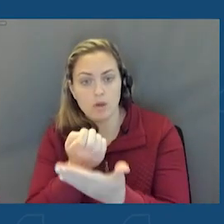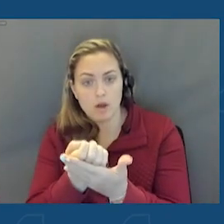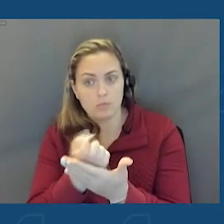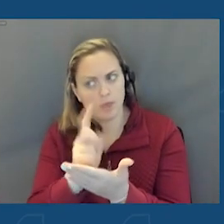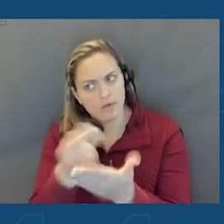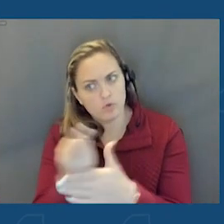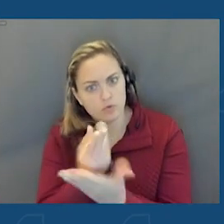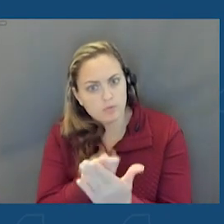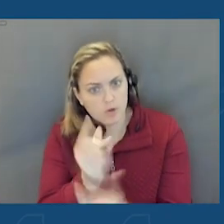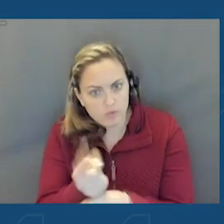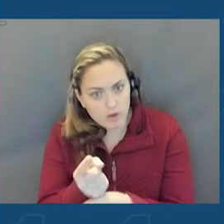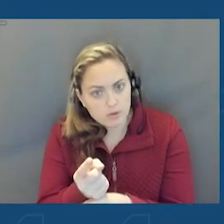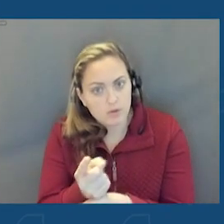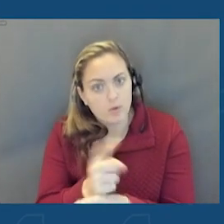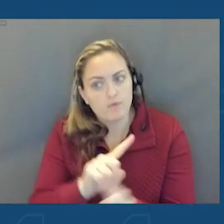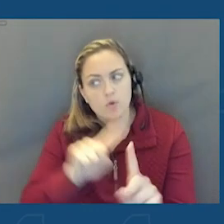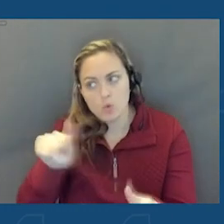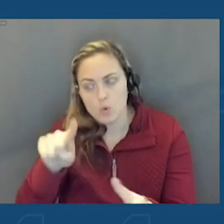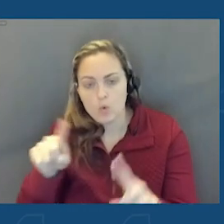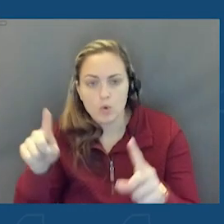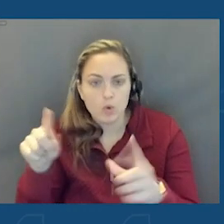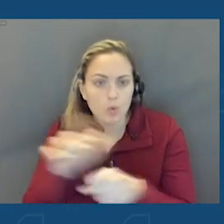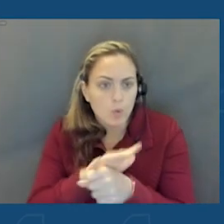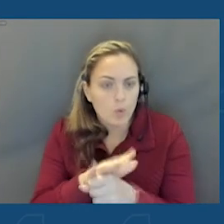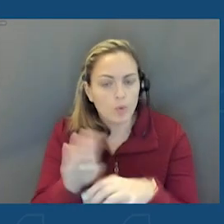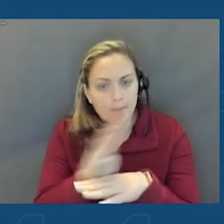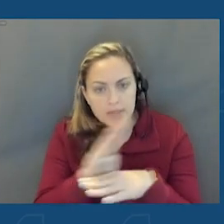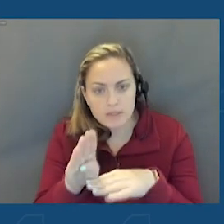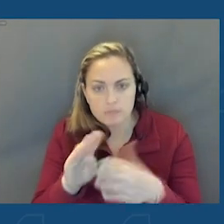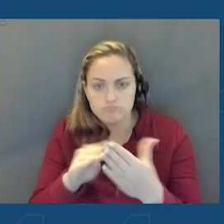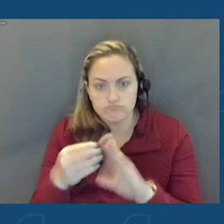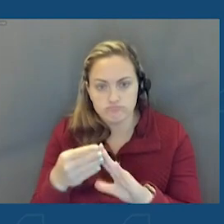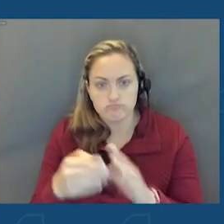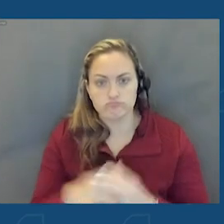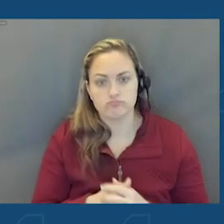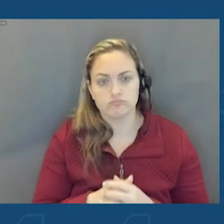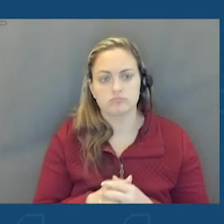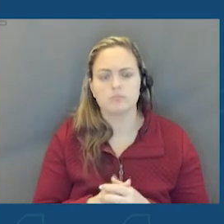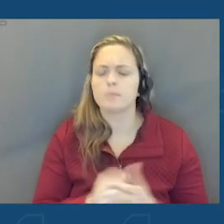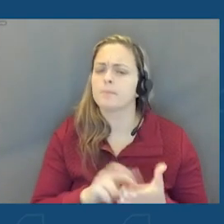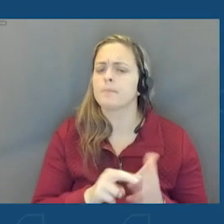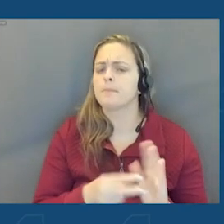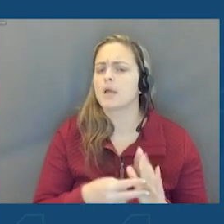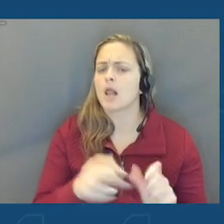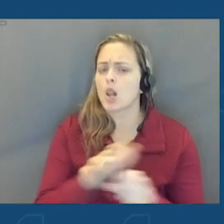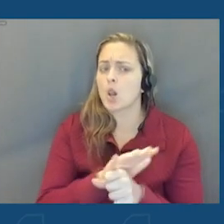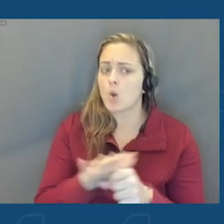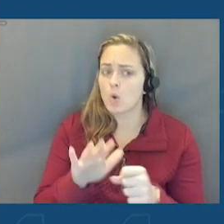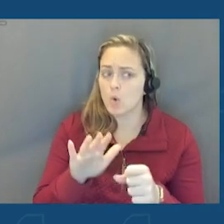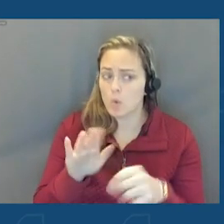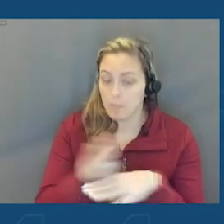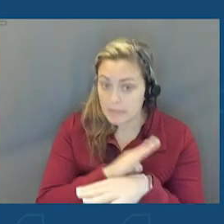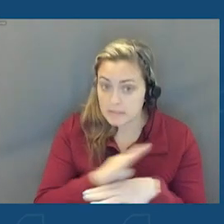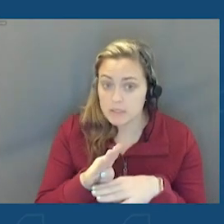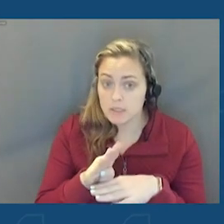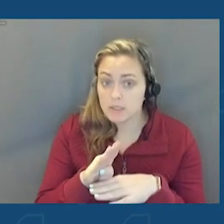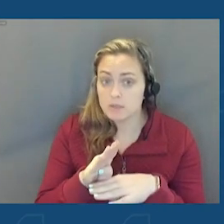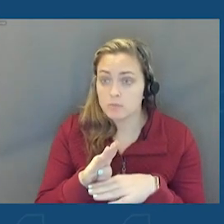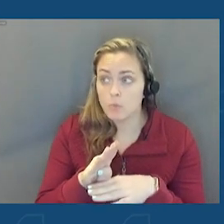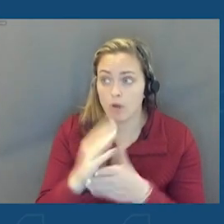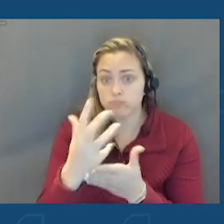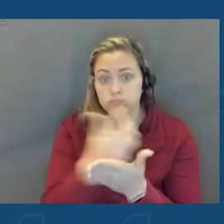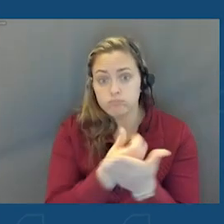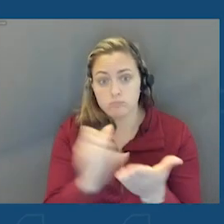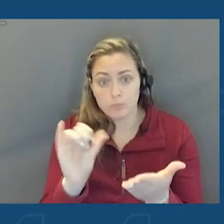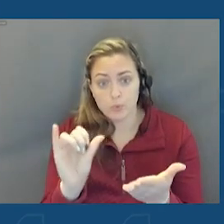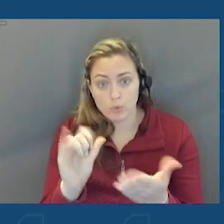right? They have to go to their local businesses in their communities. But that means that local businesses prosper as a result of what we're doing here today,